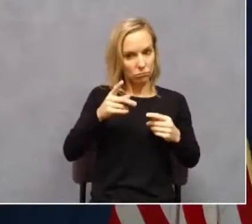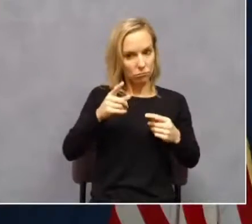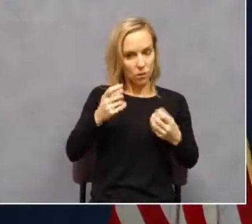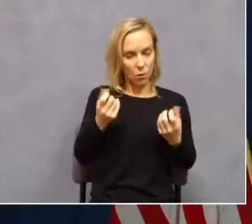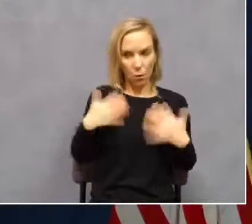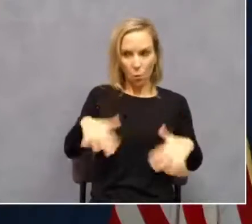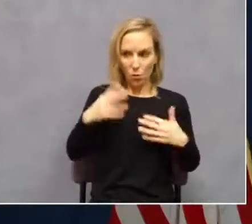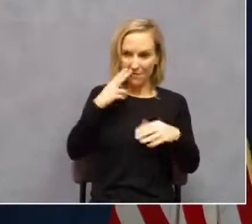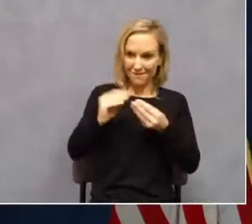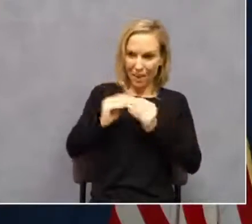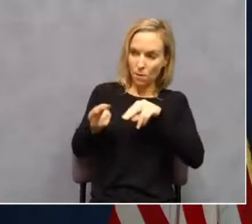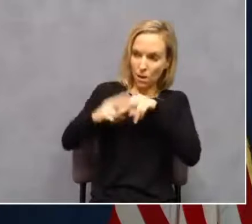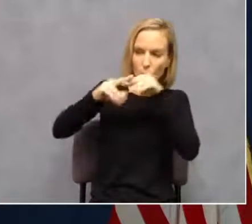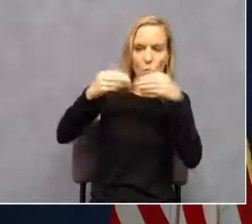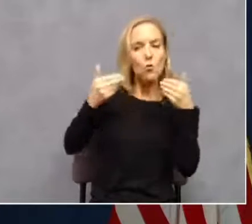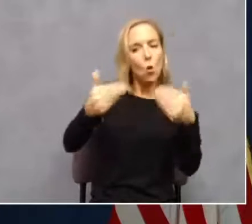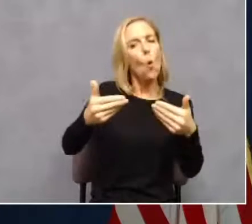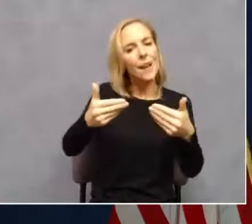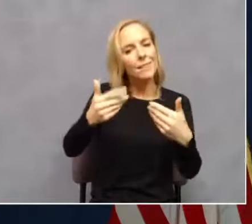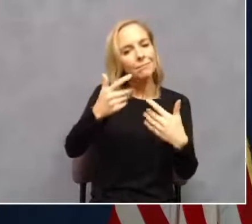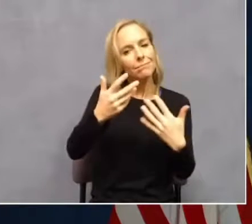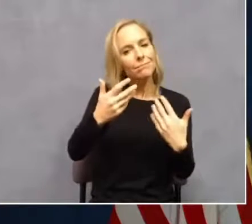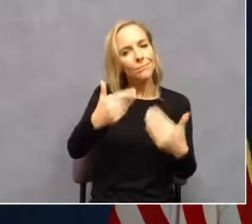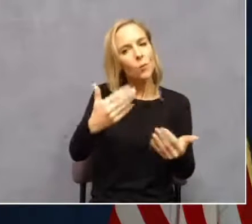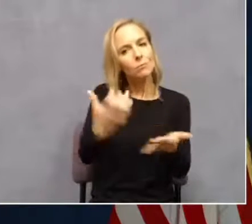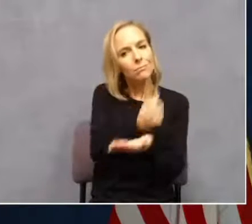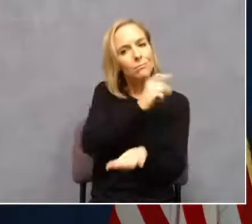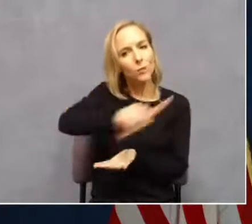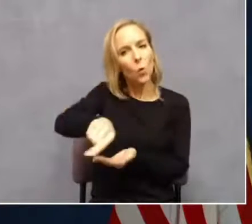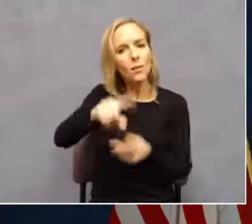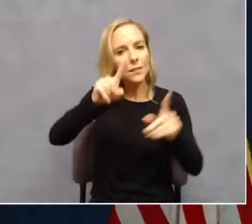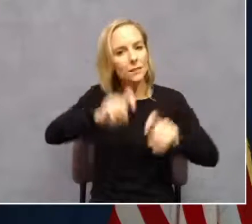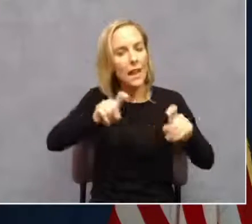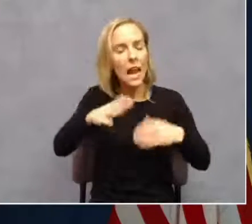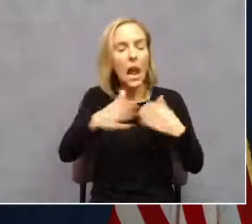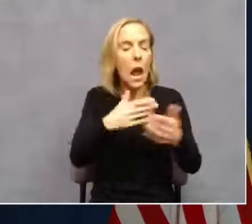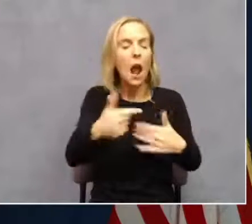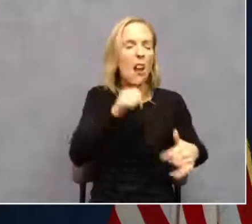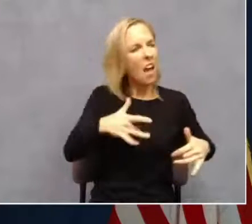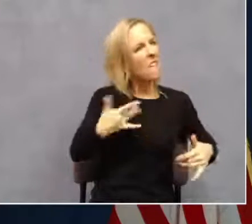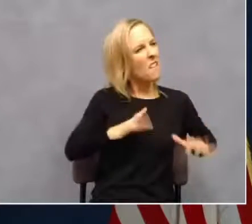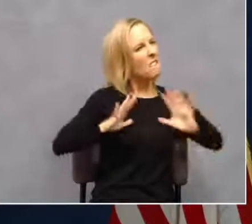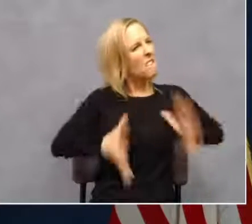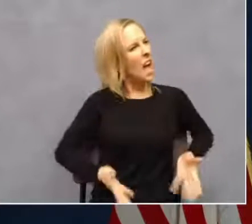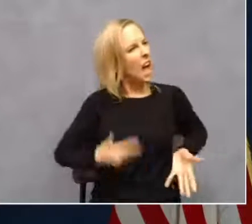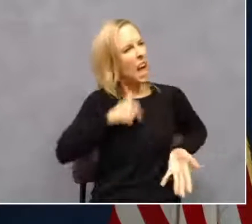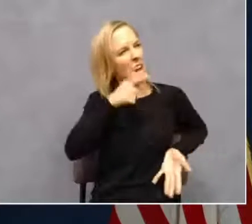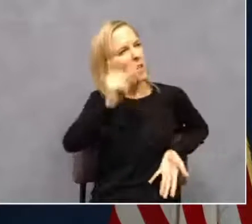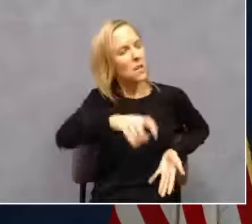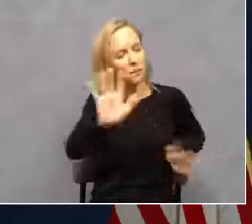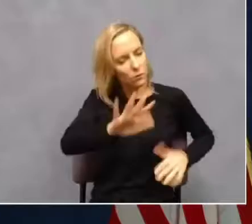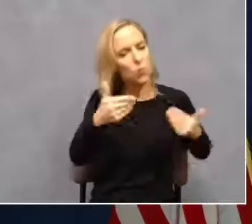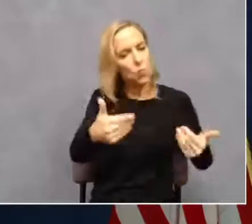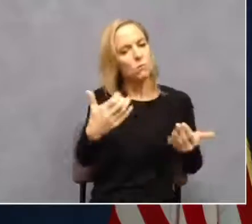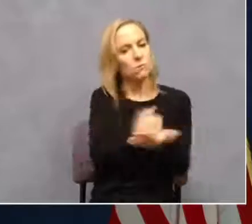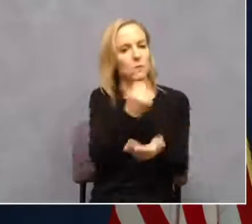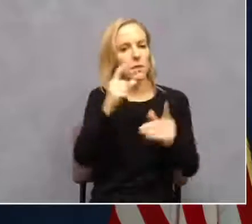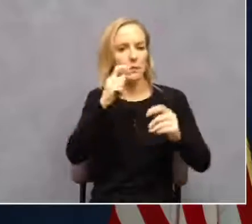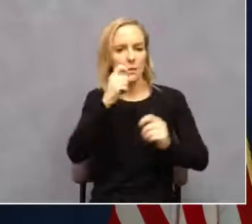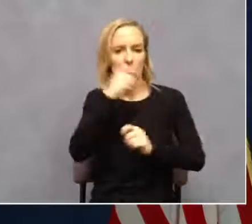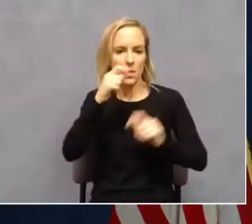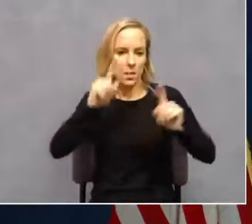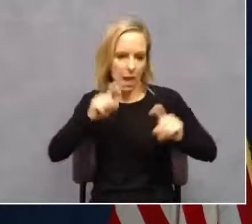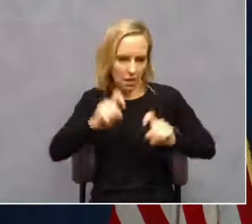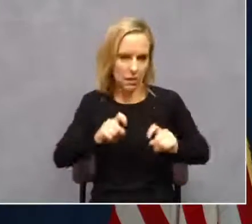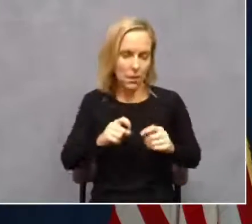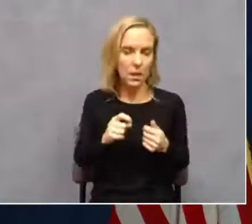if you're not feeling bad. There are testing locations all across Kentucky. I'm just going to point out the ones